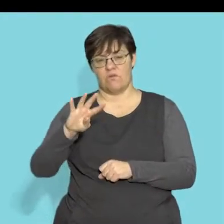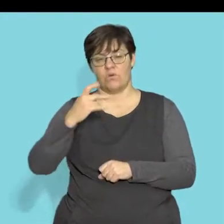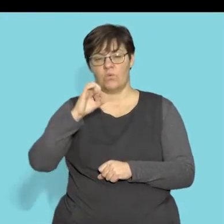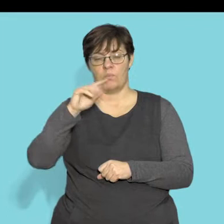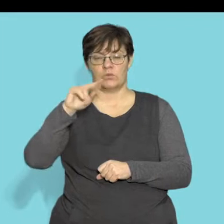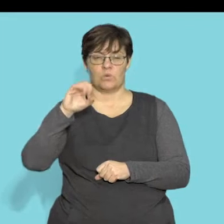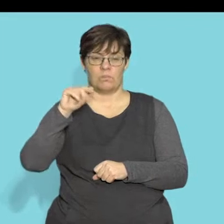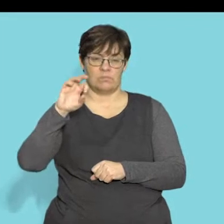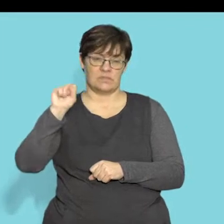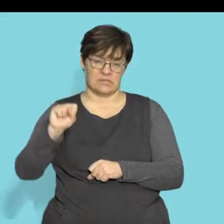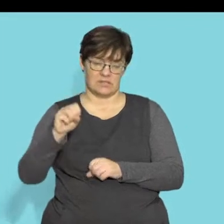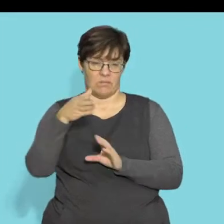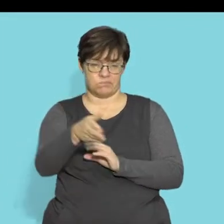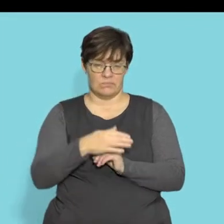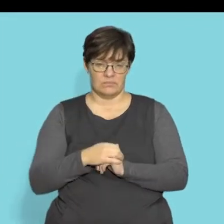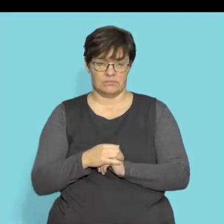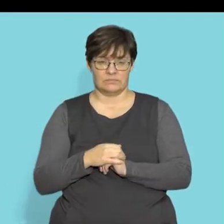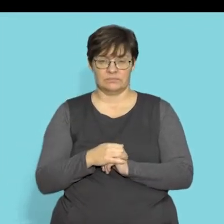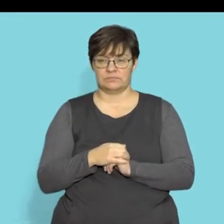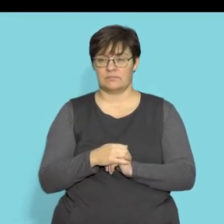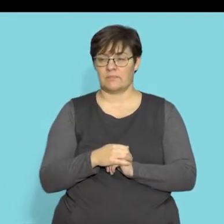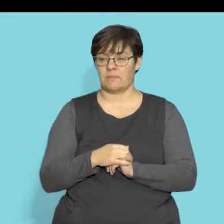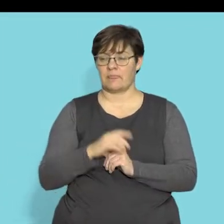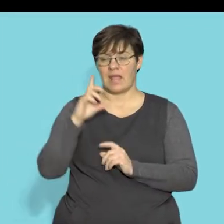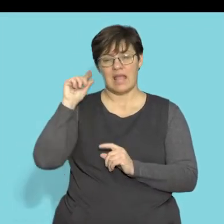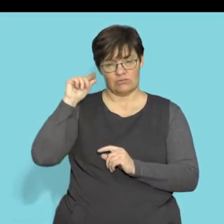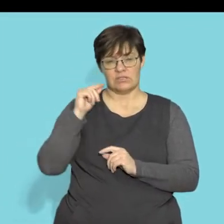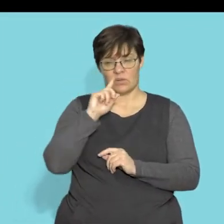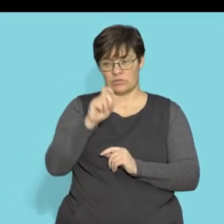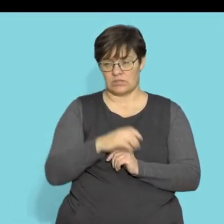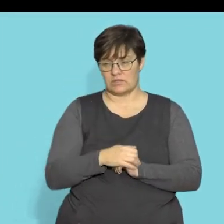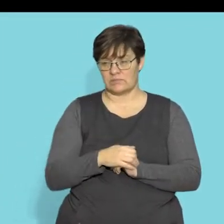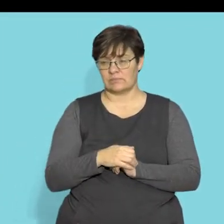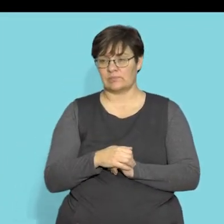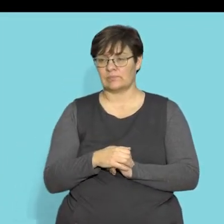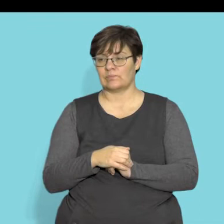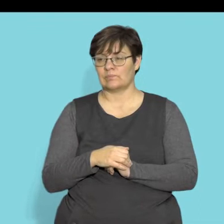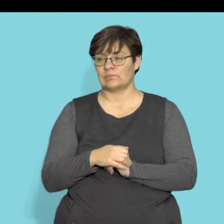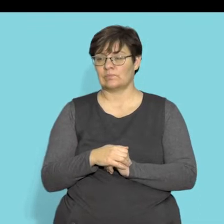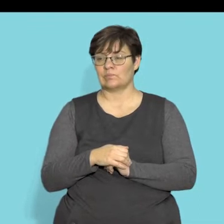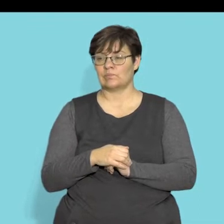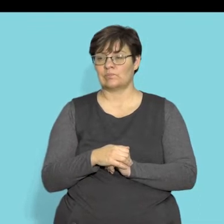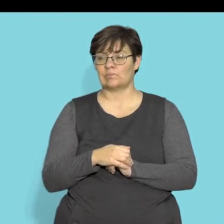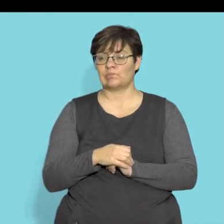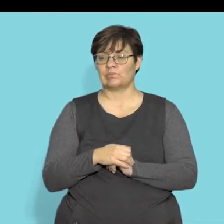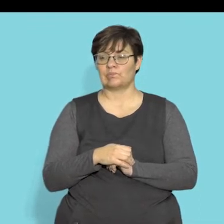64 chromosomes in them. That's an interesting question as well, as I've indicated the answers here.